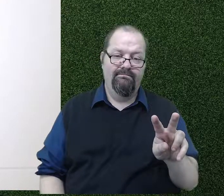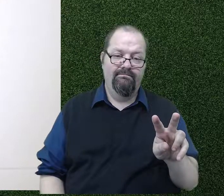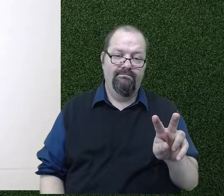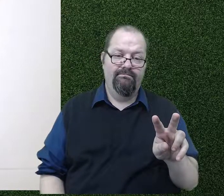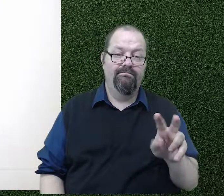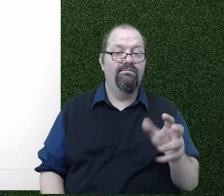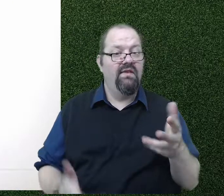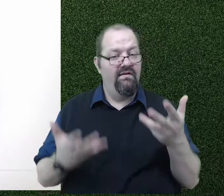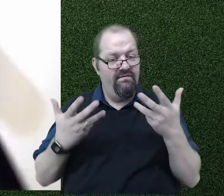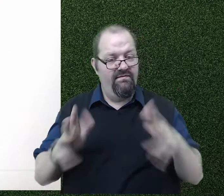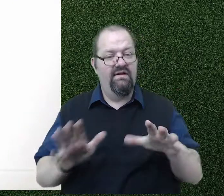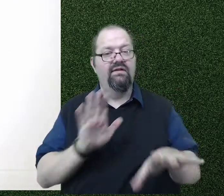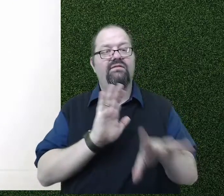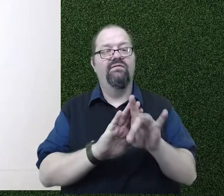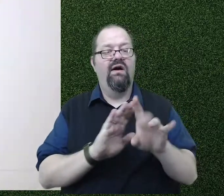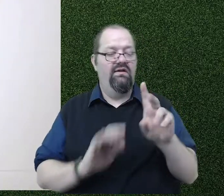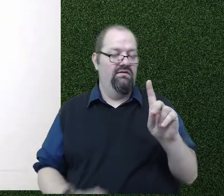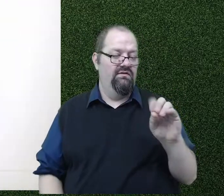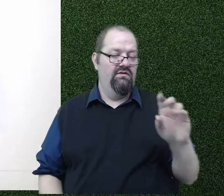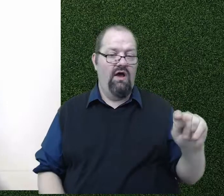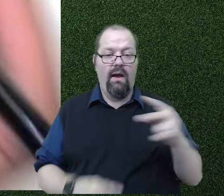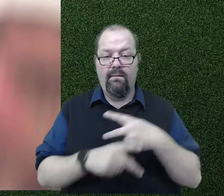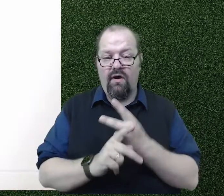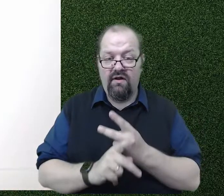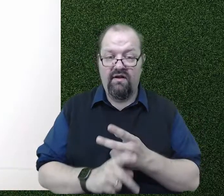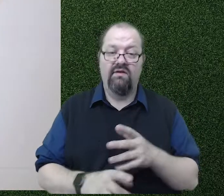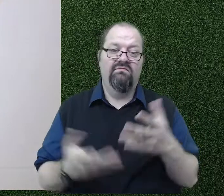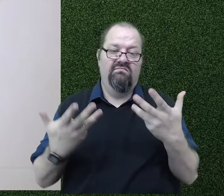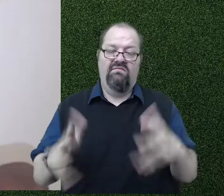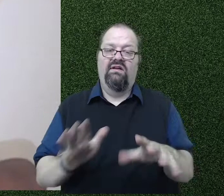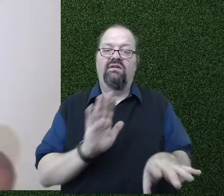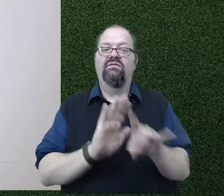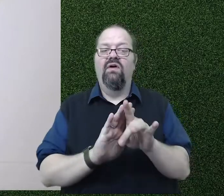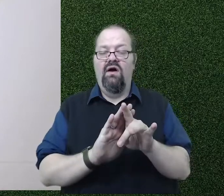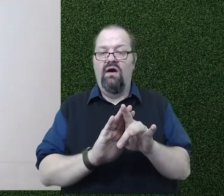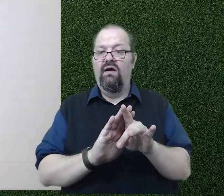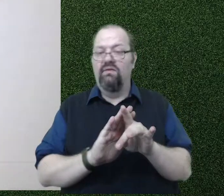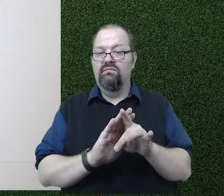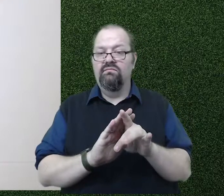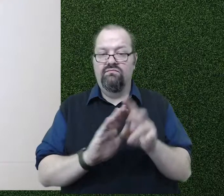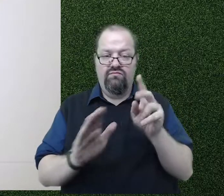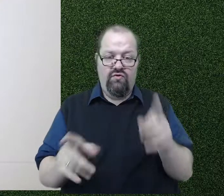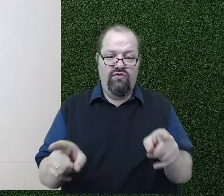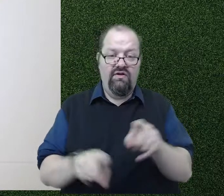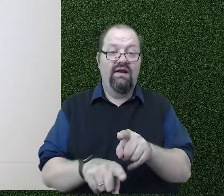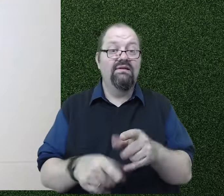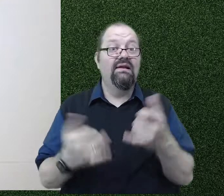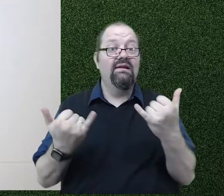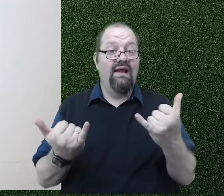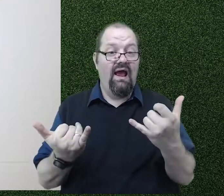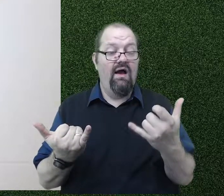So we found our dot product, we found our projection, and then to find W,